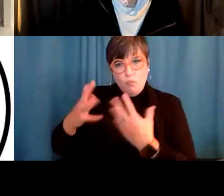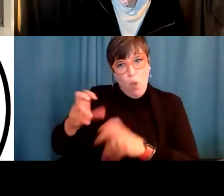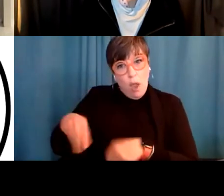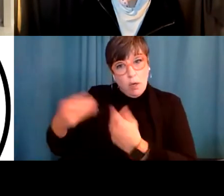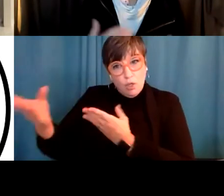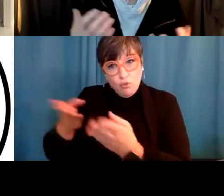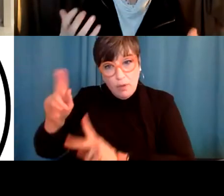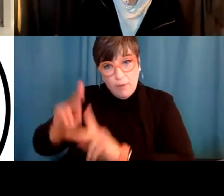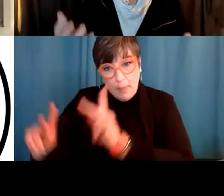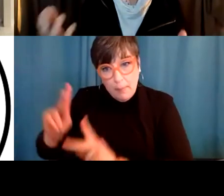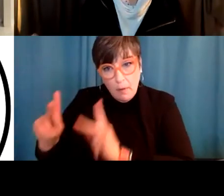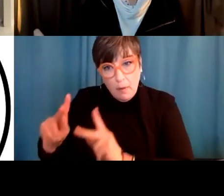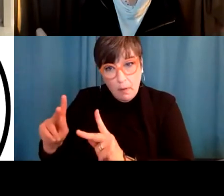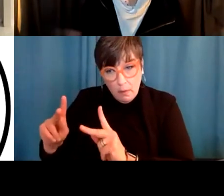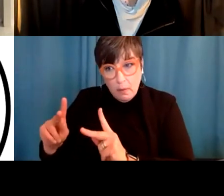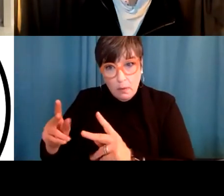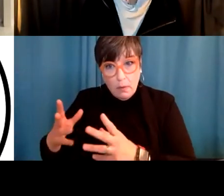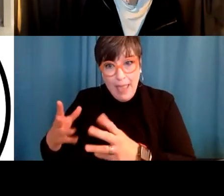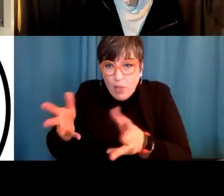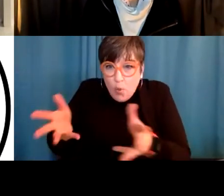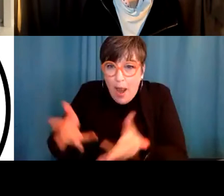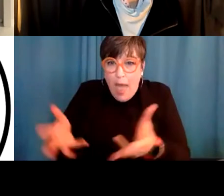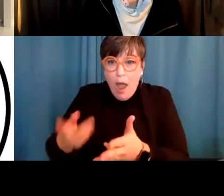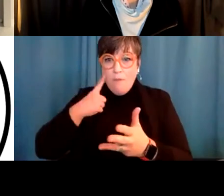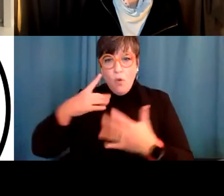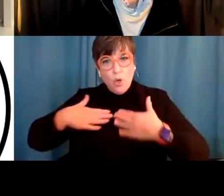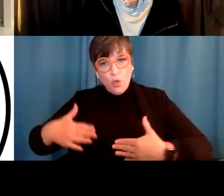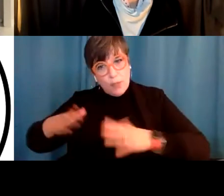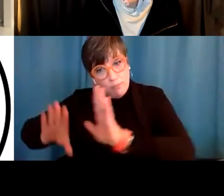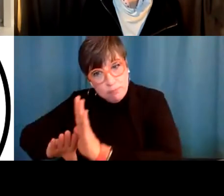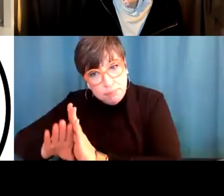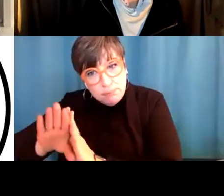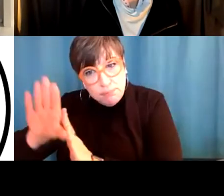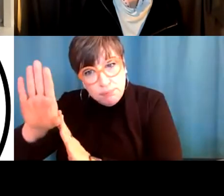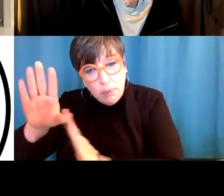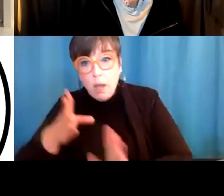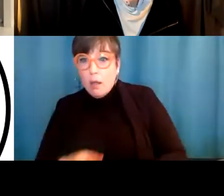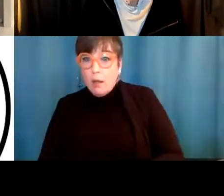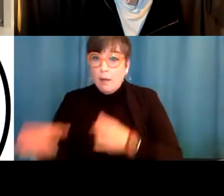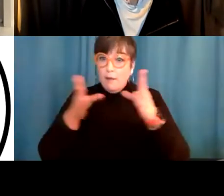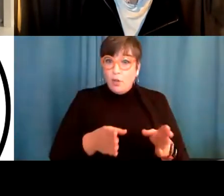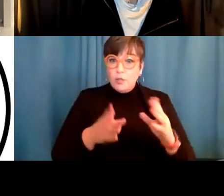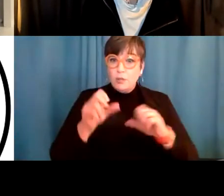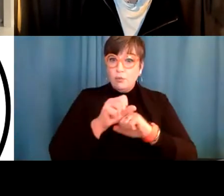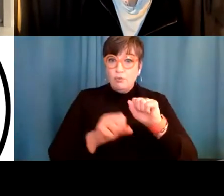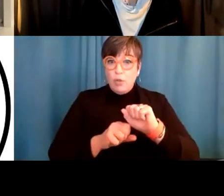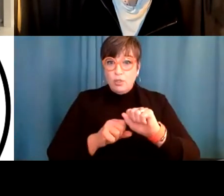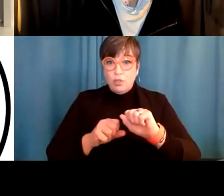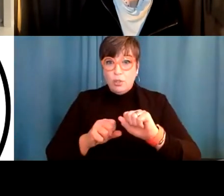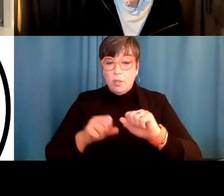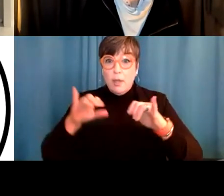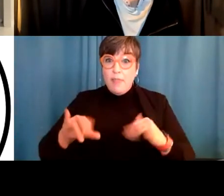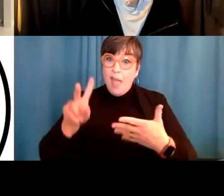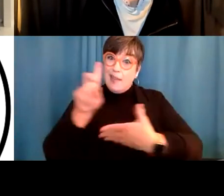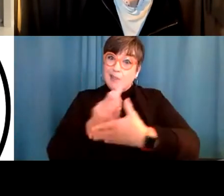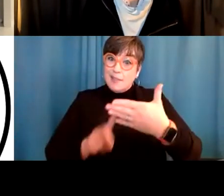and to enable human flourishing, and structures that are really designed themselves to be ungovernable,